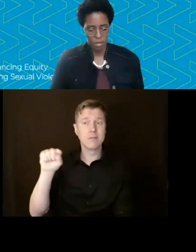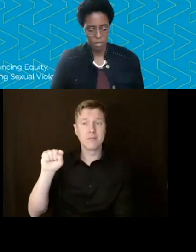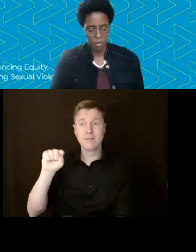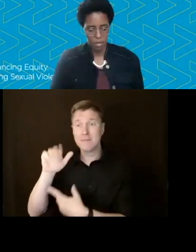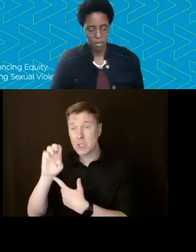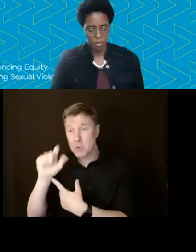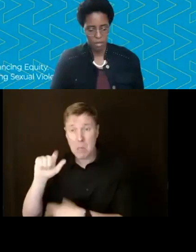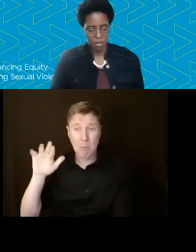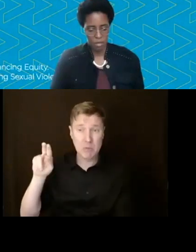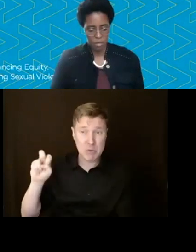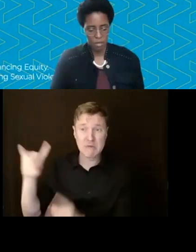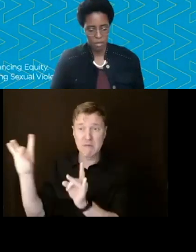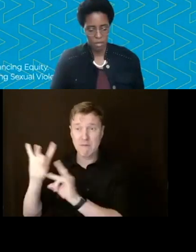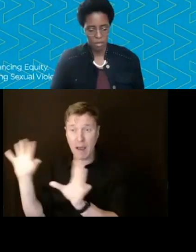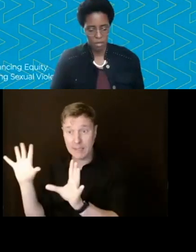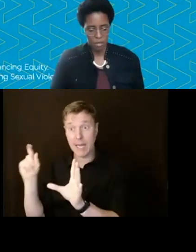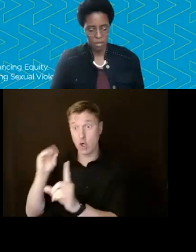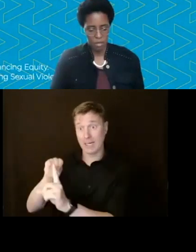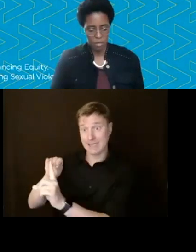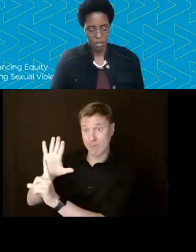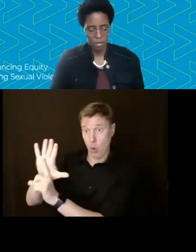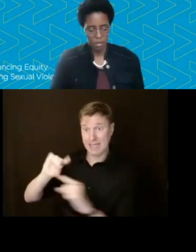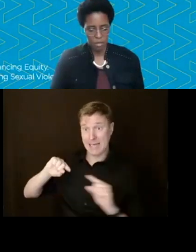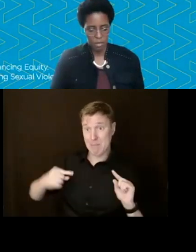violence, and you're exposing pain,